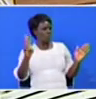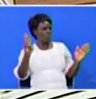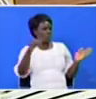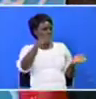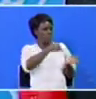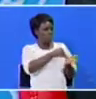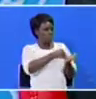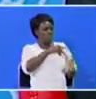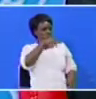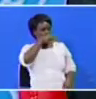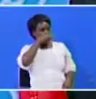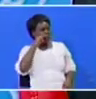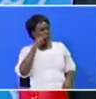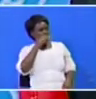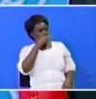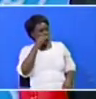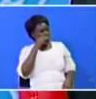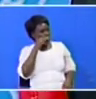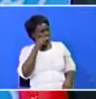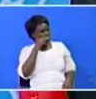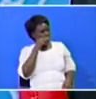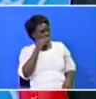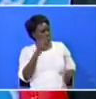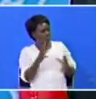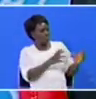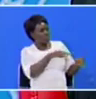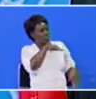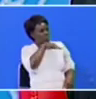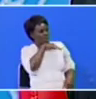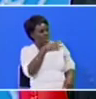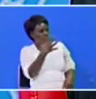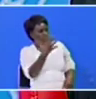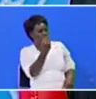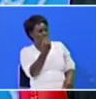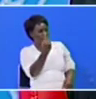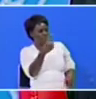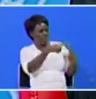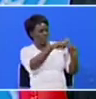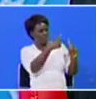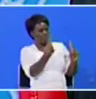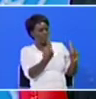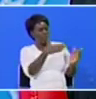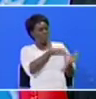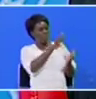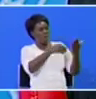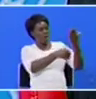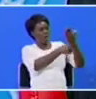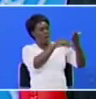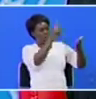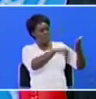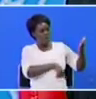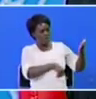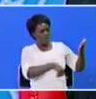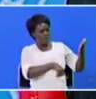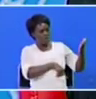Musalia Mudavadi's numbers, were counted with Raila. That's the 50 plus one. So what more are they adding? Have you seen Isaac on